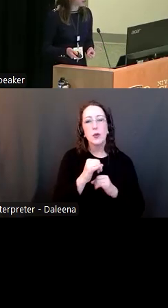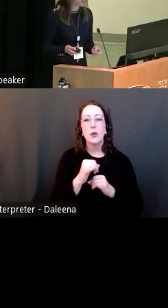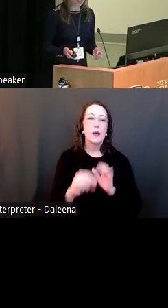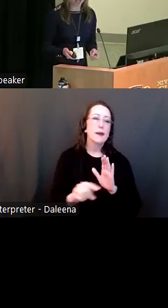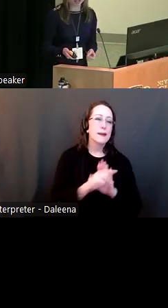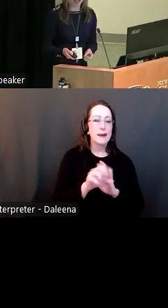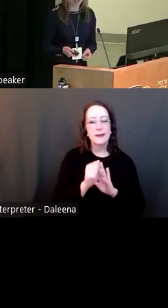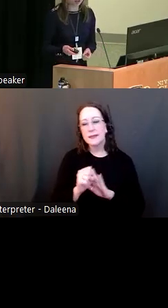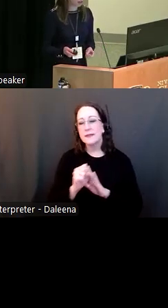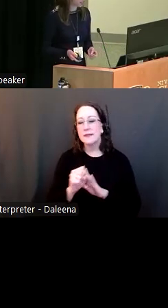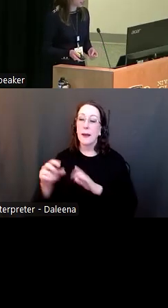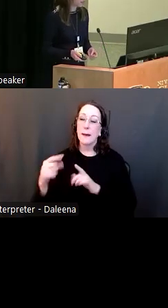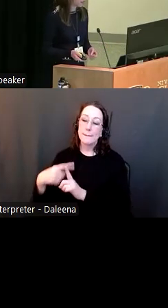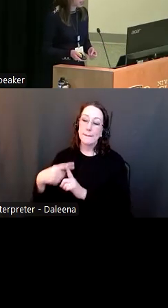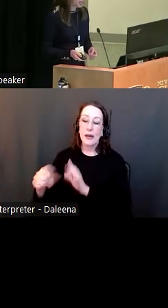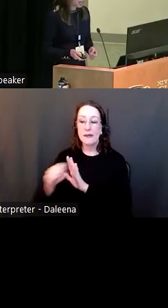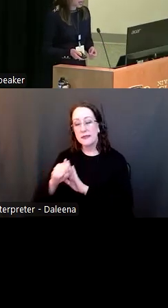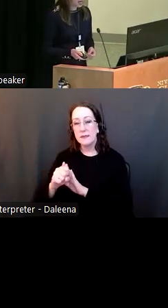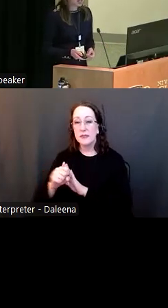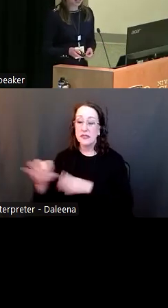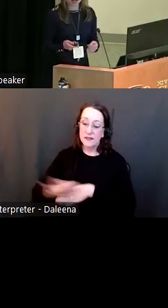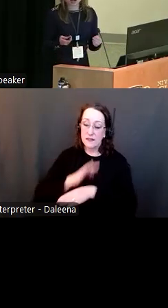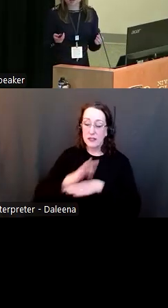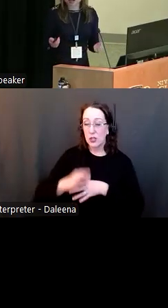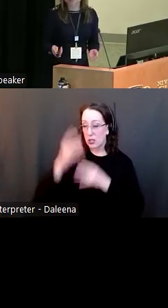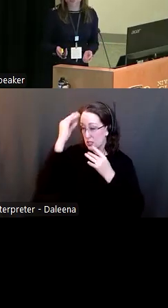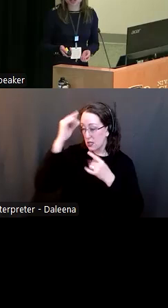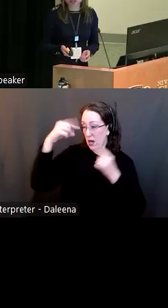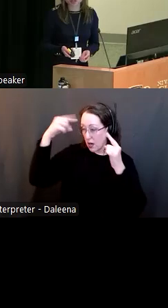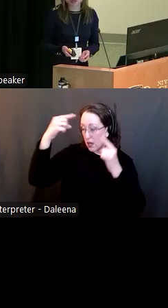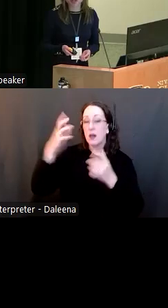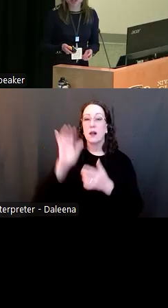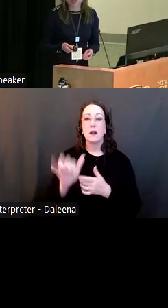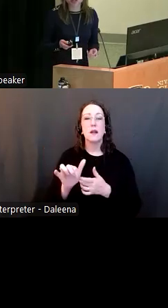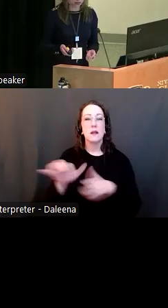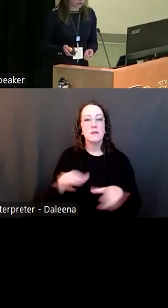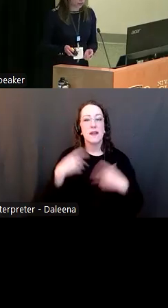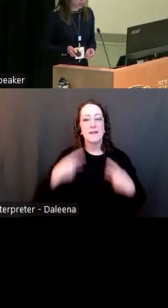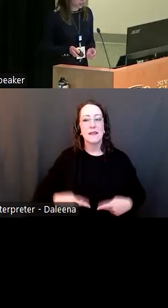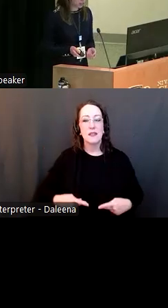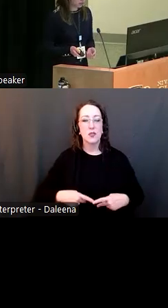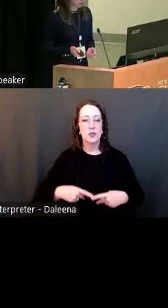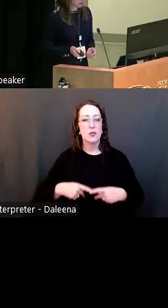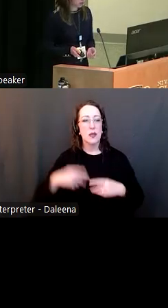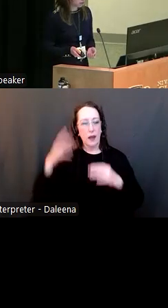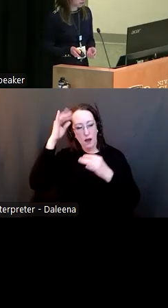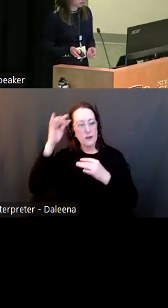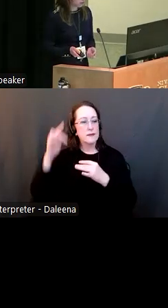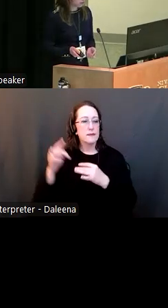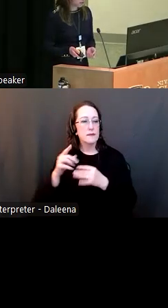symptoms, functioning, and cognition. And I administered the physical and cognitive effort tasks.